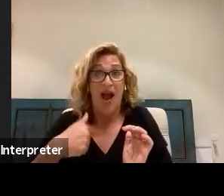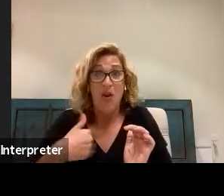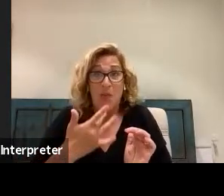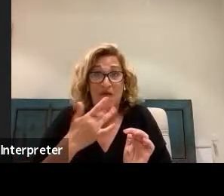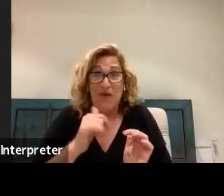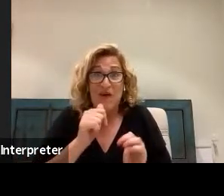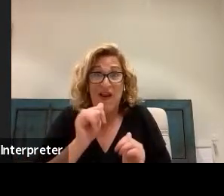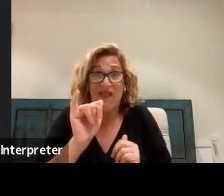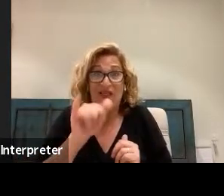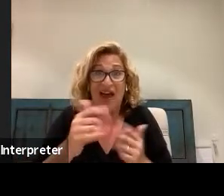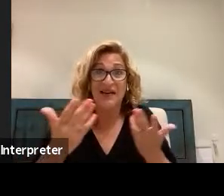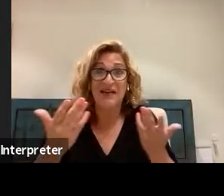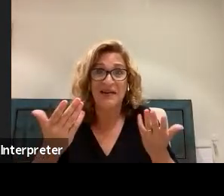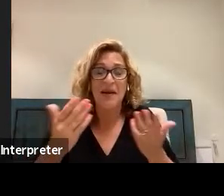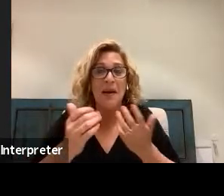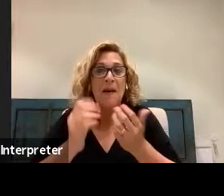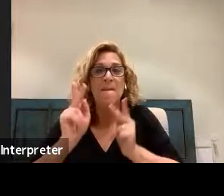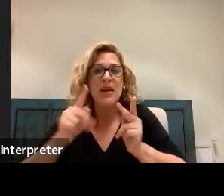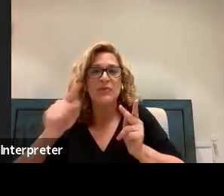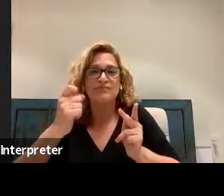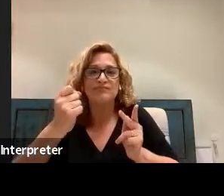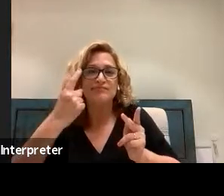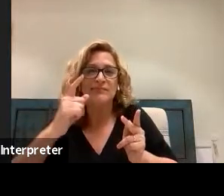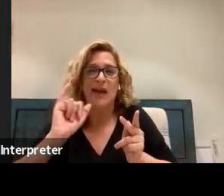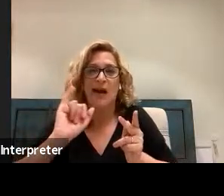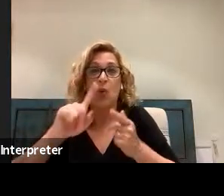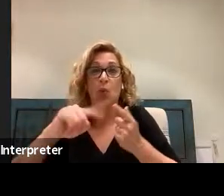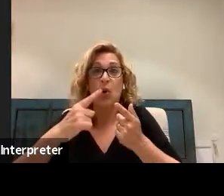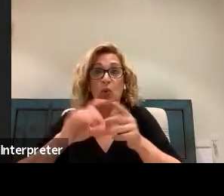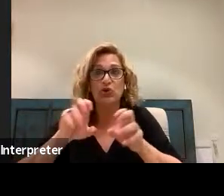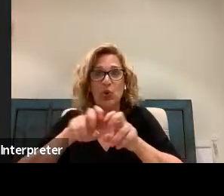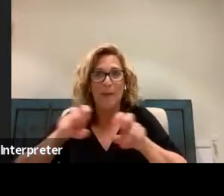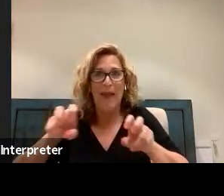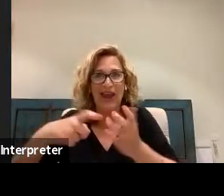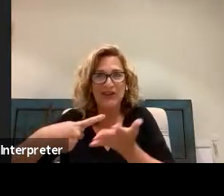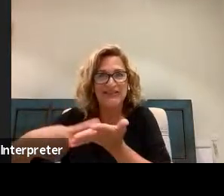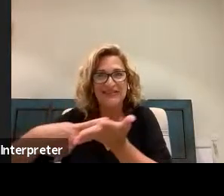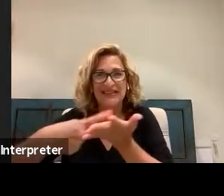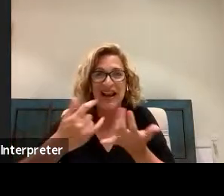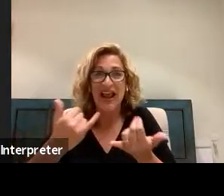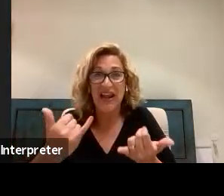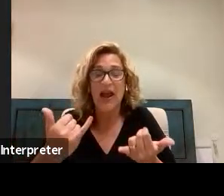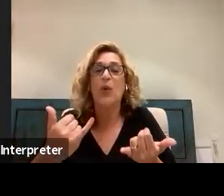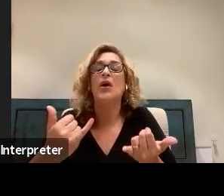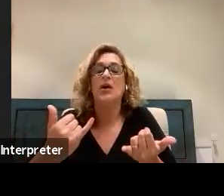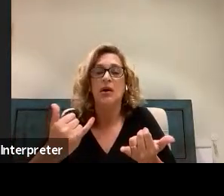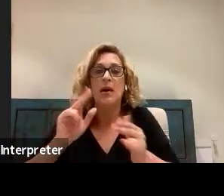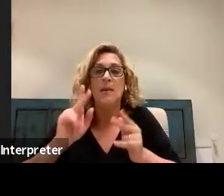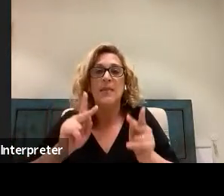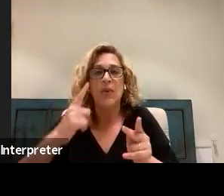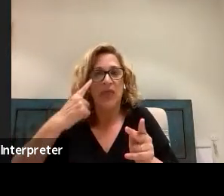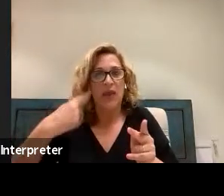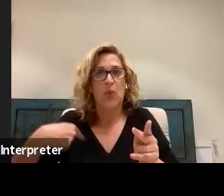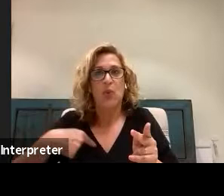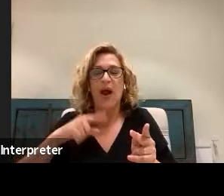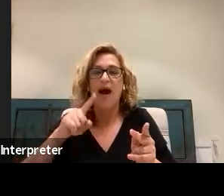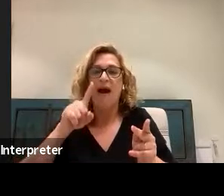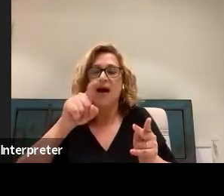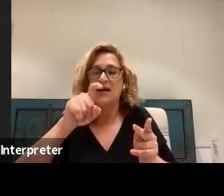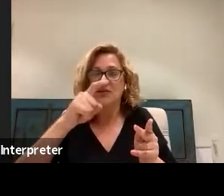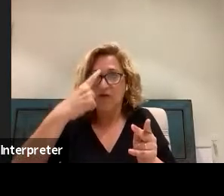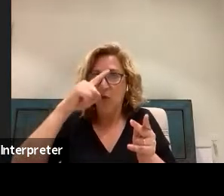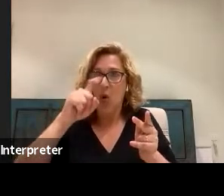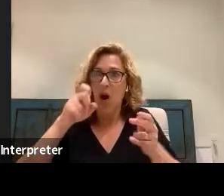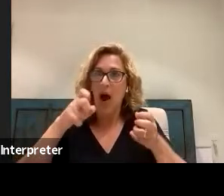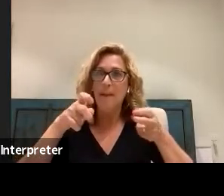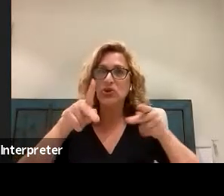think that people don't understand, that when we do panels like this, people think that we're asking for opportunities to